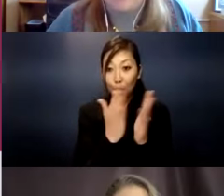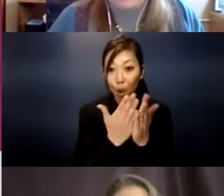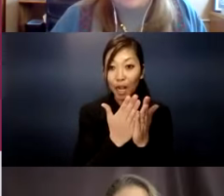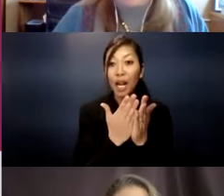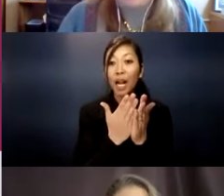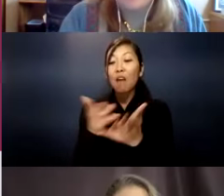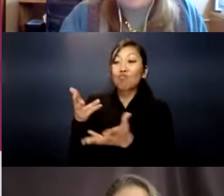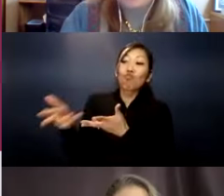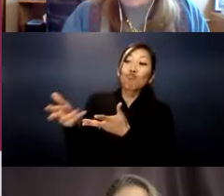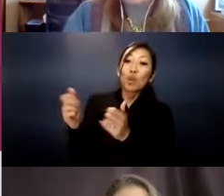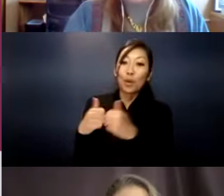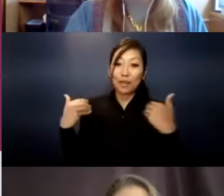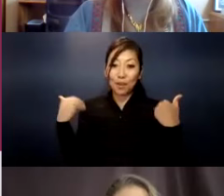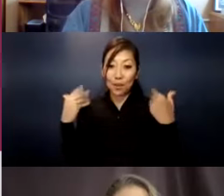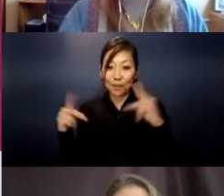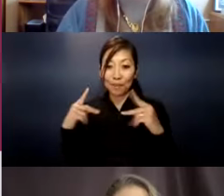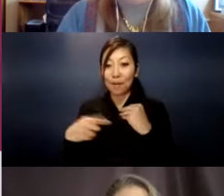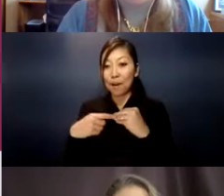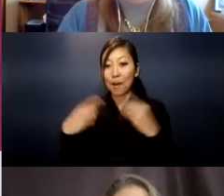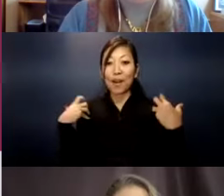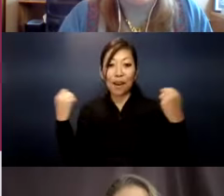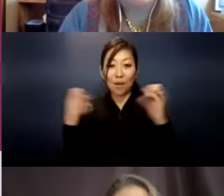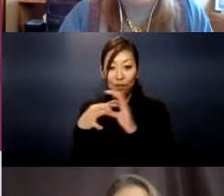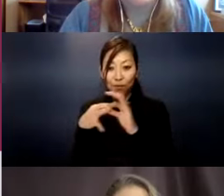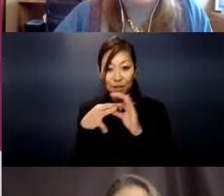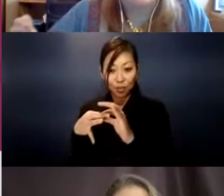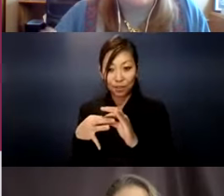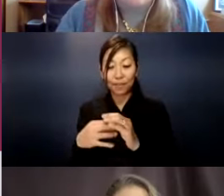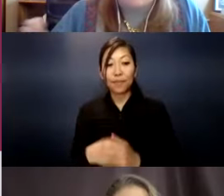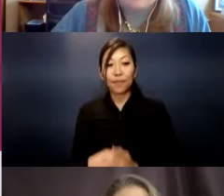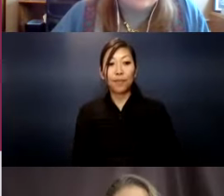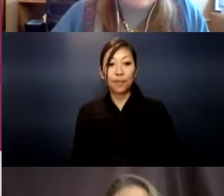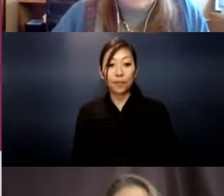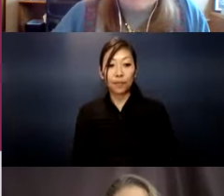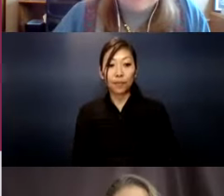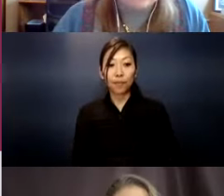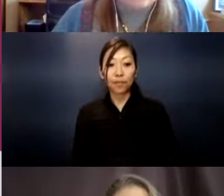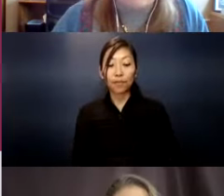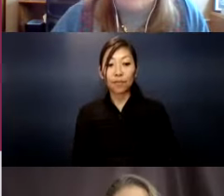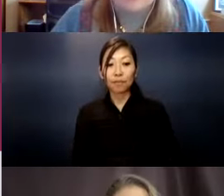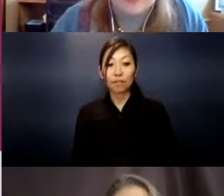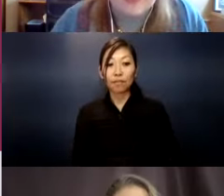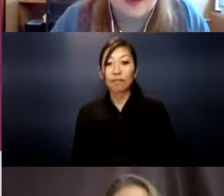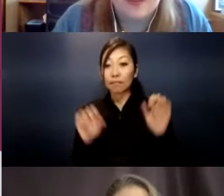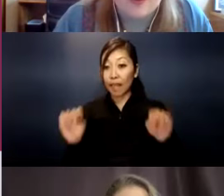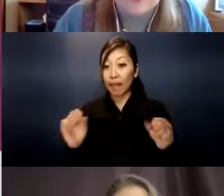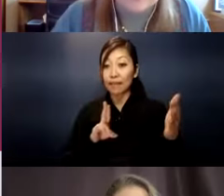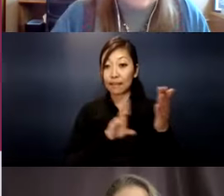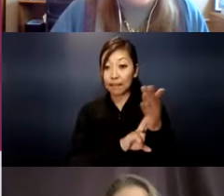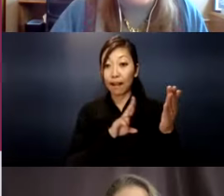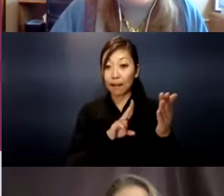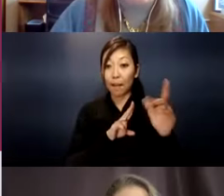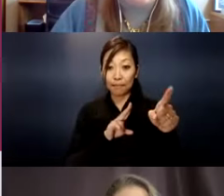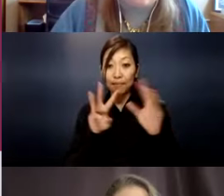having conversations on healthy relationships. So if you want to sign up for that webinar, we'll have a link to do